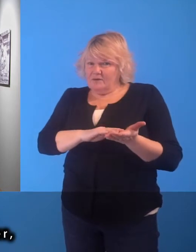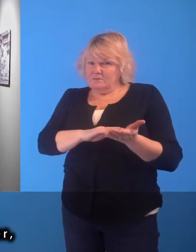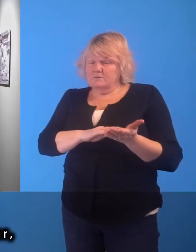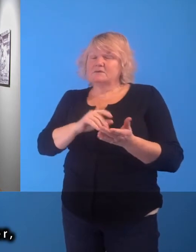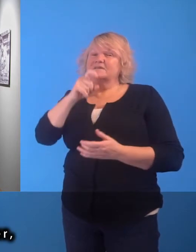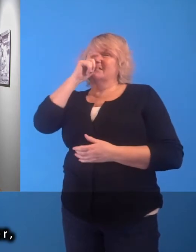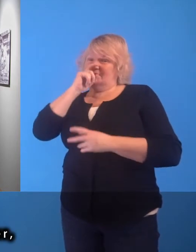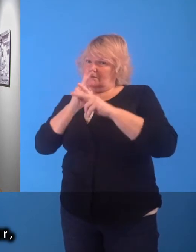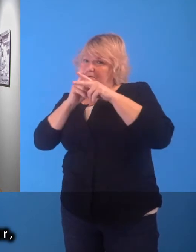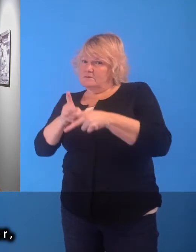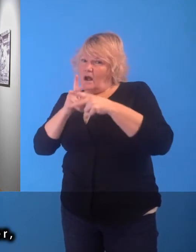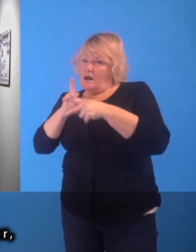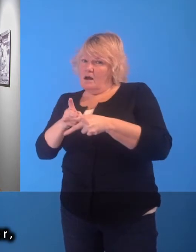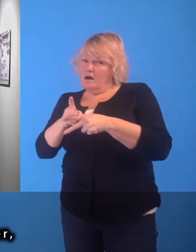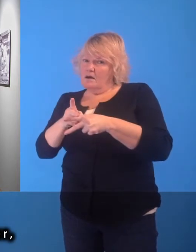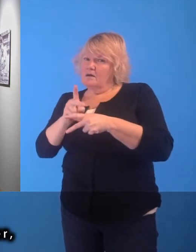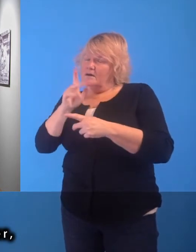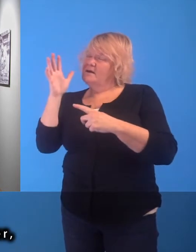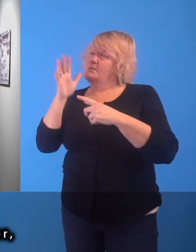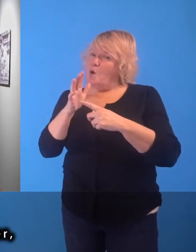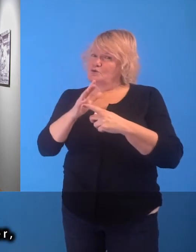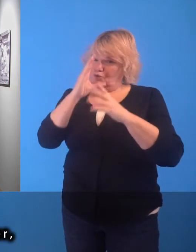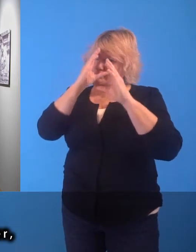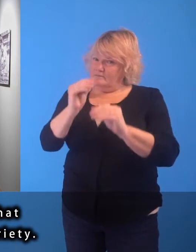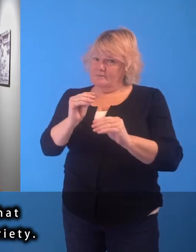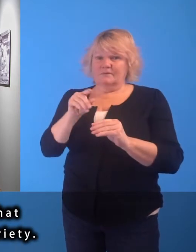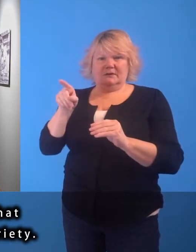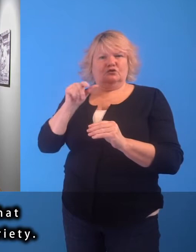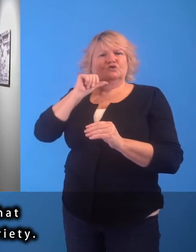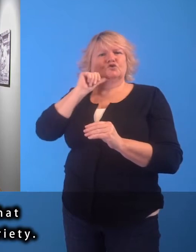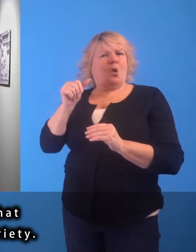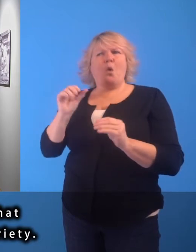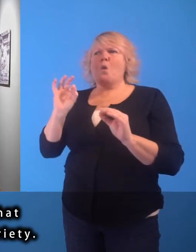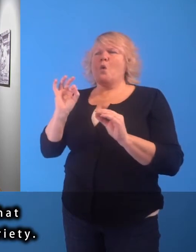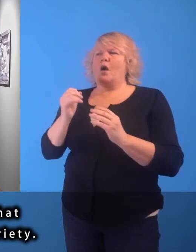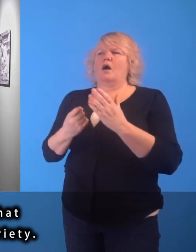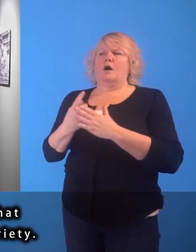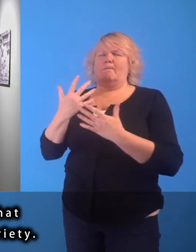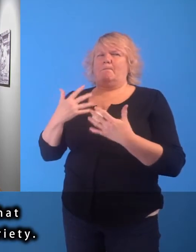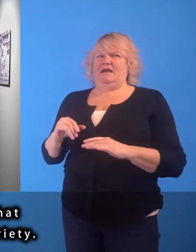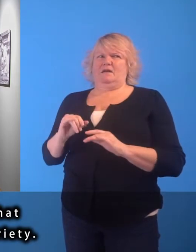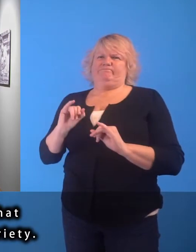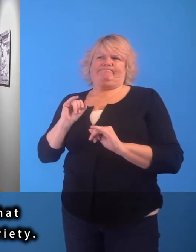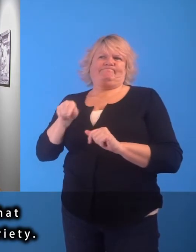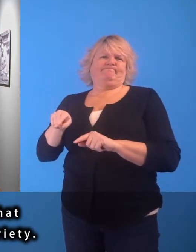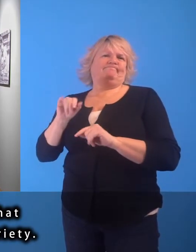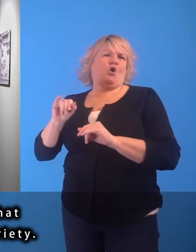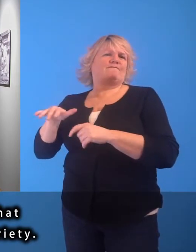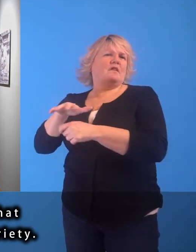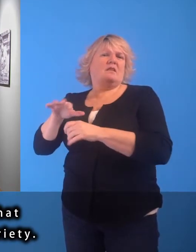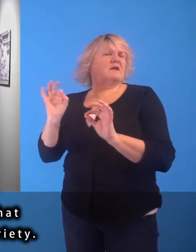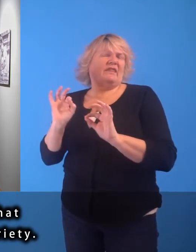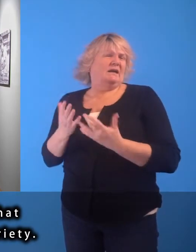brought by their mothers, and chaperoned by his sister. And it is important to state that there